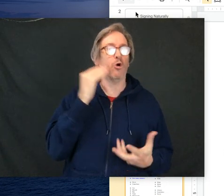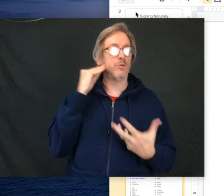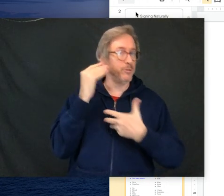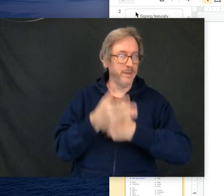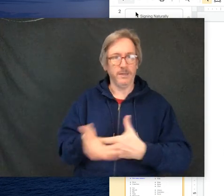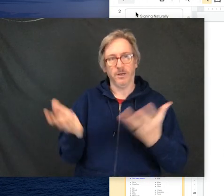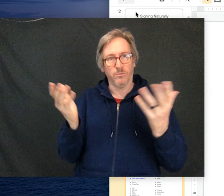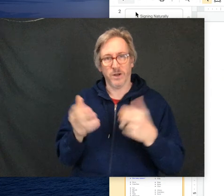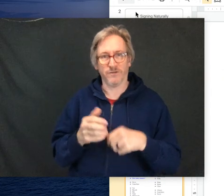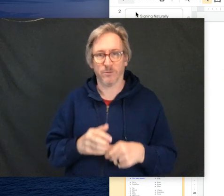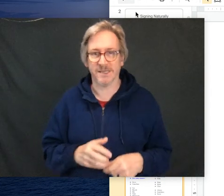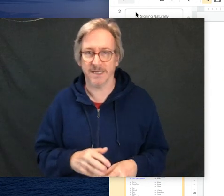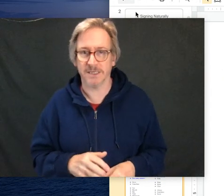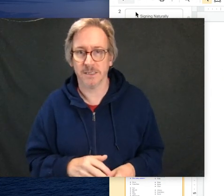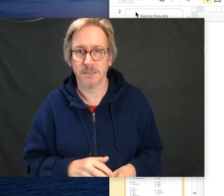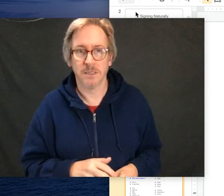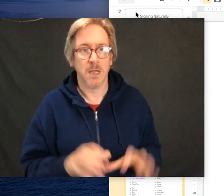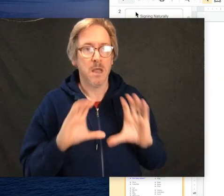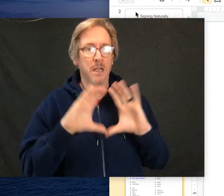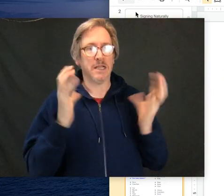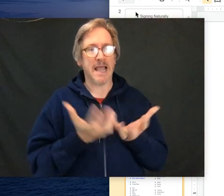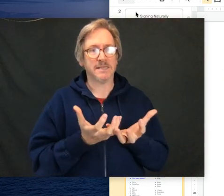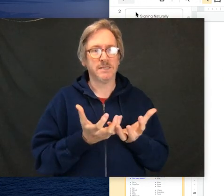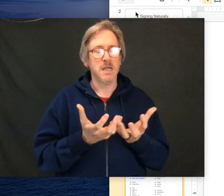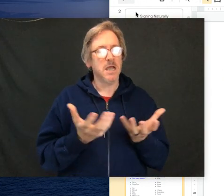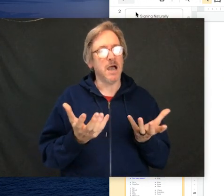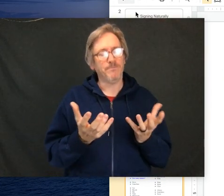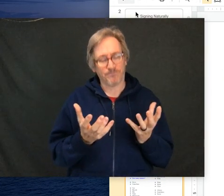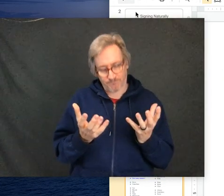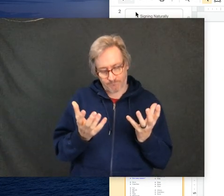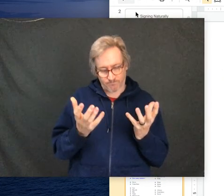or home could be, whatever your residence is. Class.